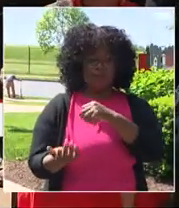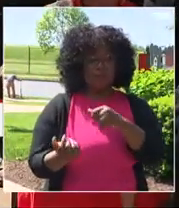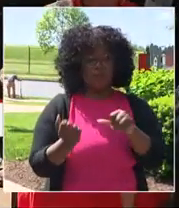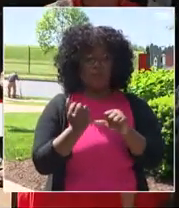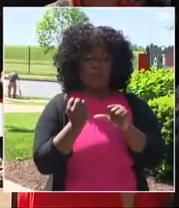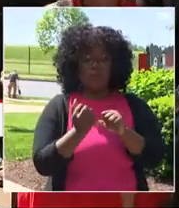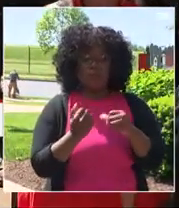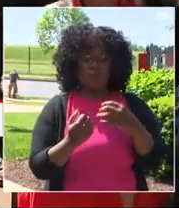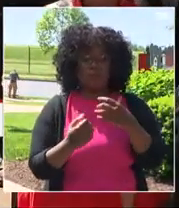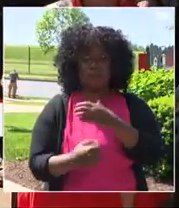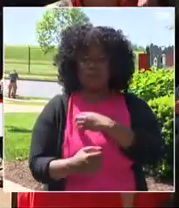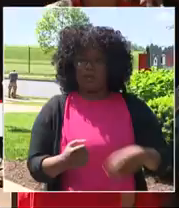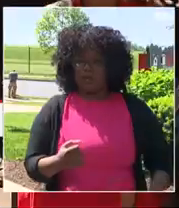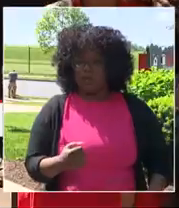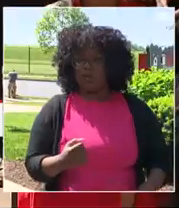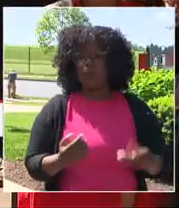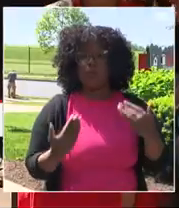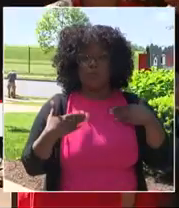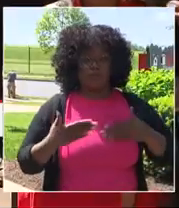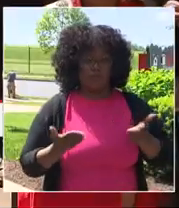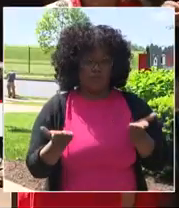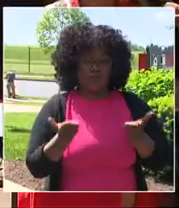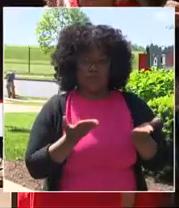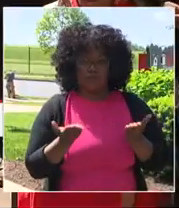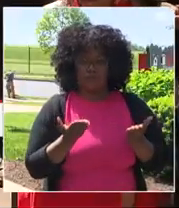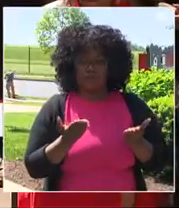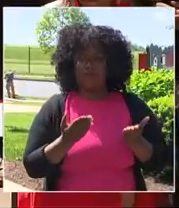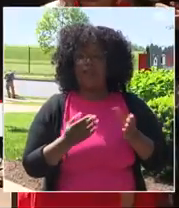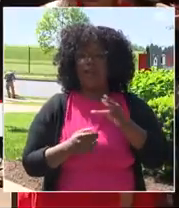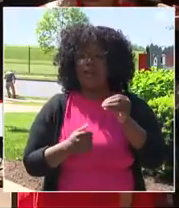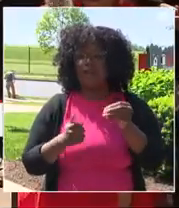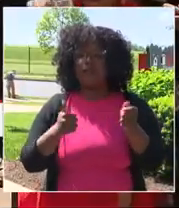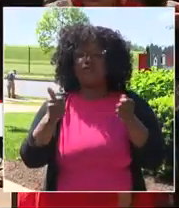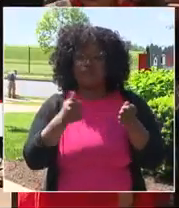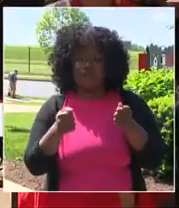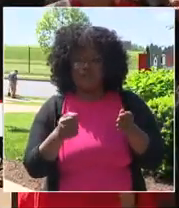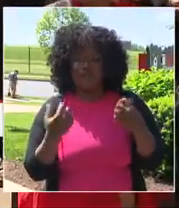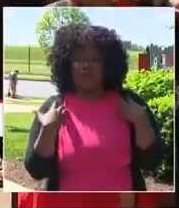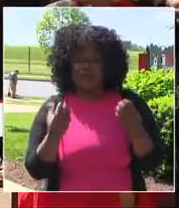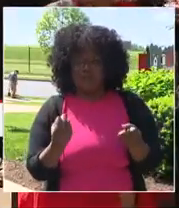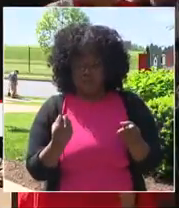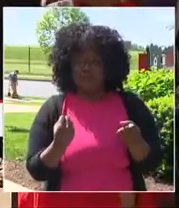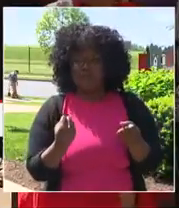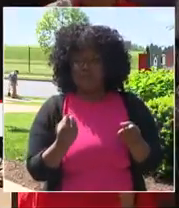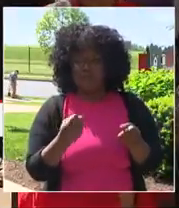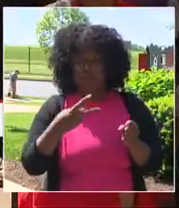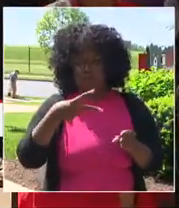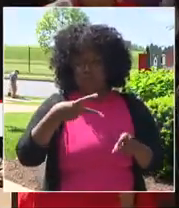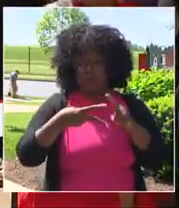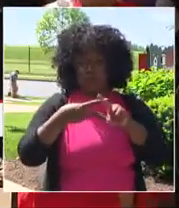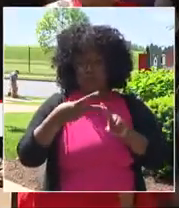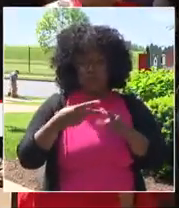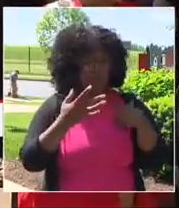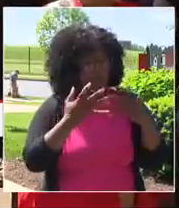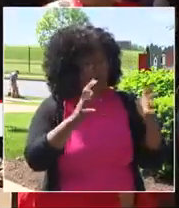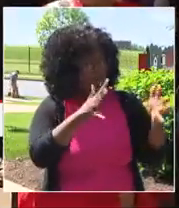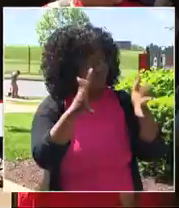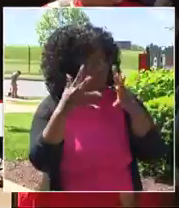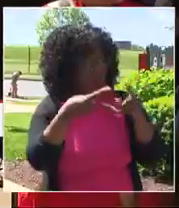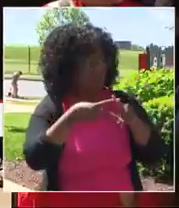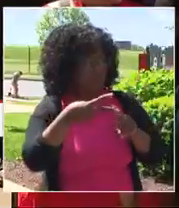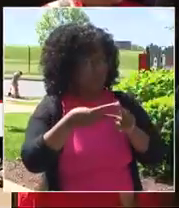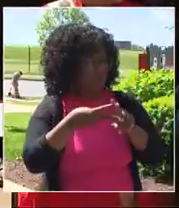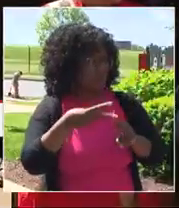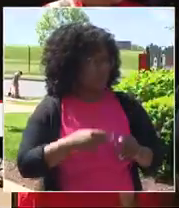Services, Wayne Turnage, and our Director of Health, Dr. Ayanna Bennett. Please give them a round of applause because they are